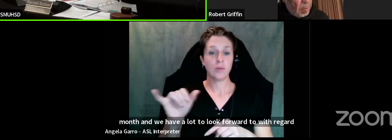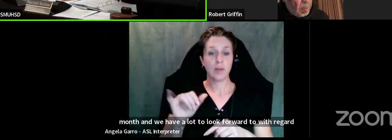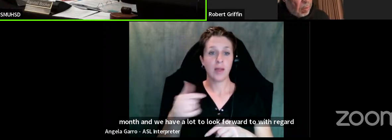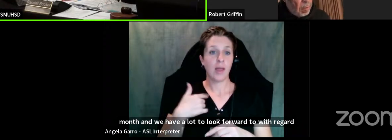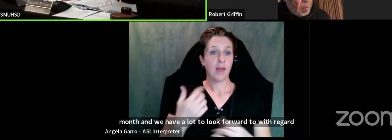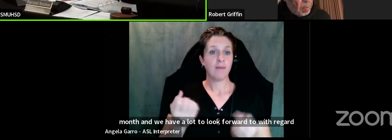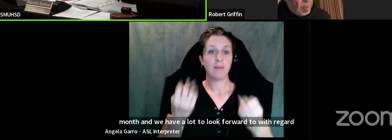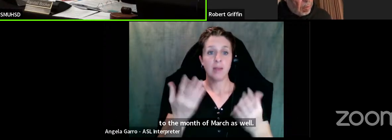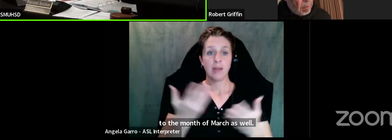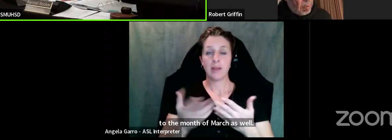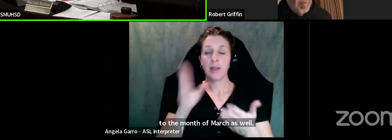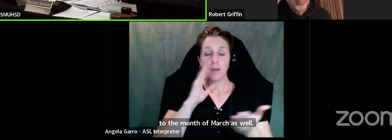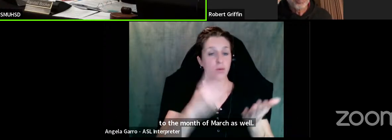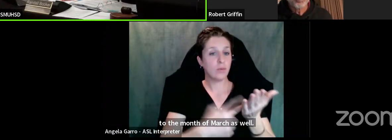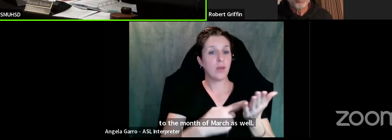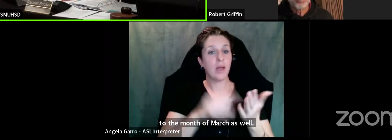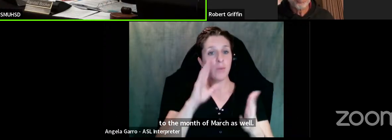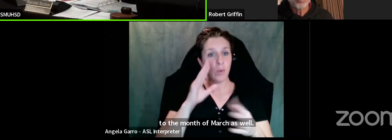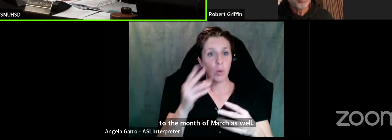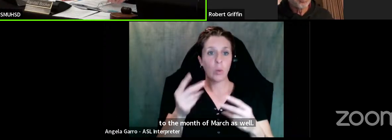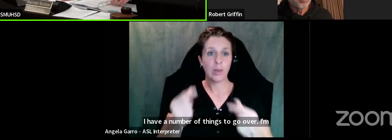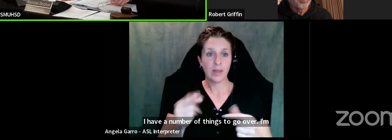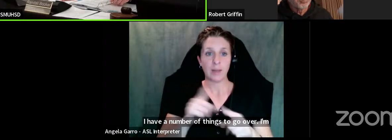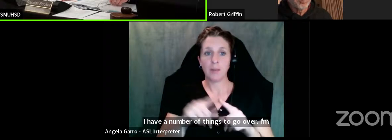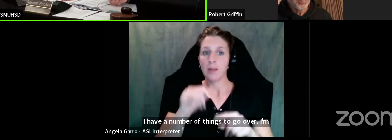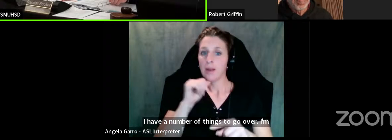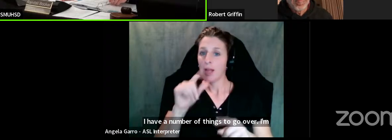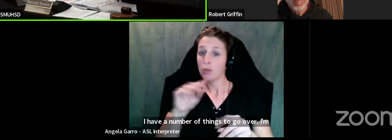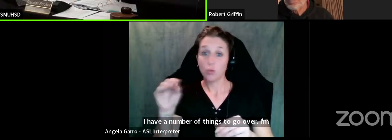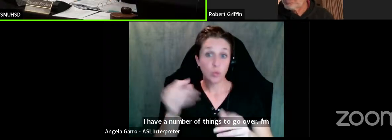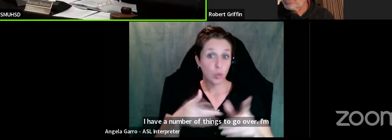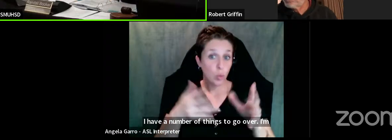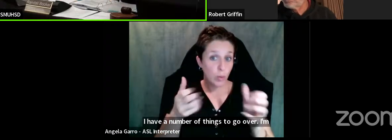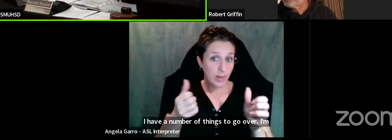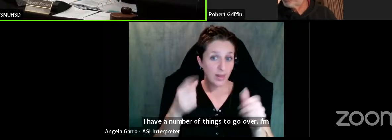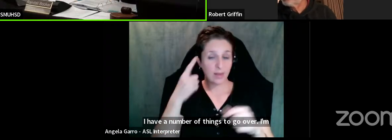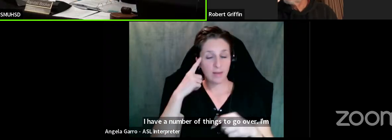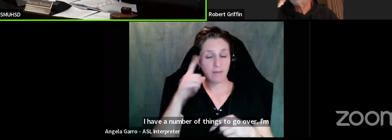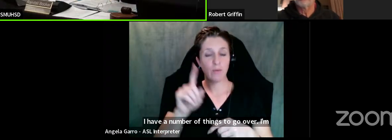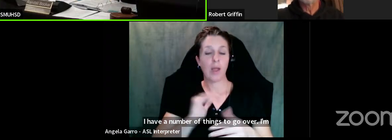things to go over. I'm going to go quickly, but not too quickly for our interpreters.